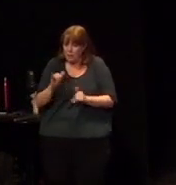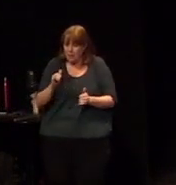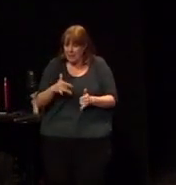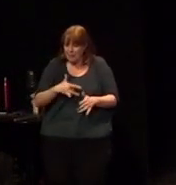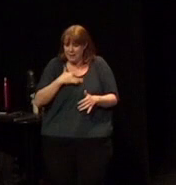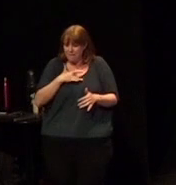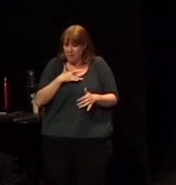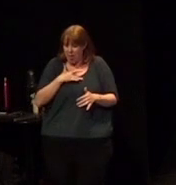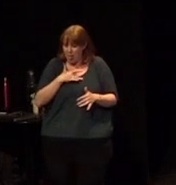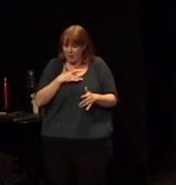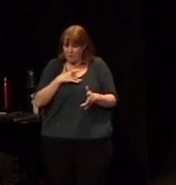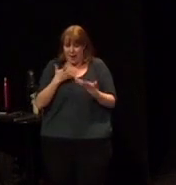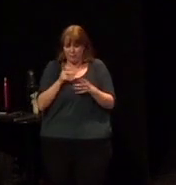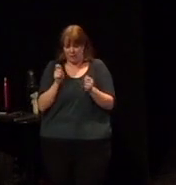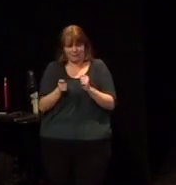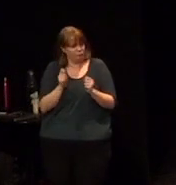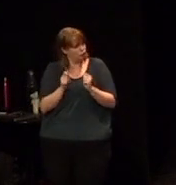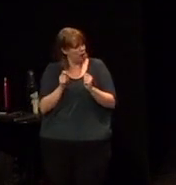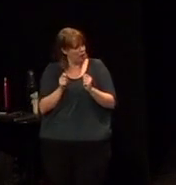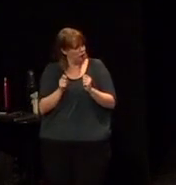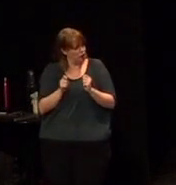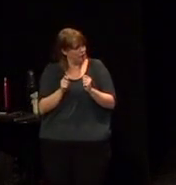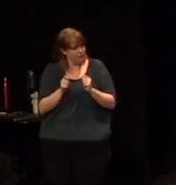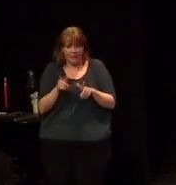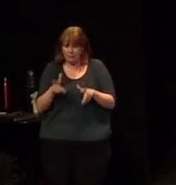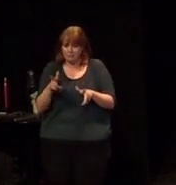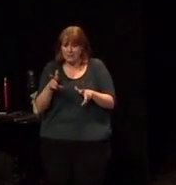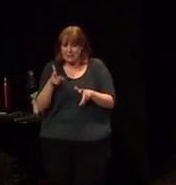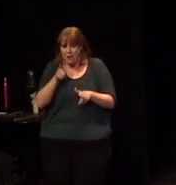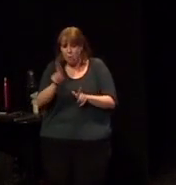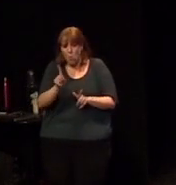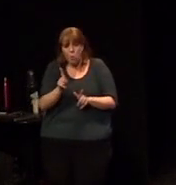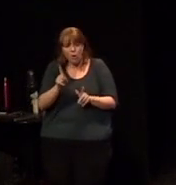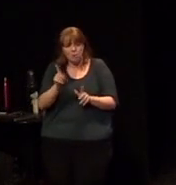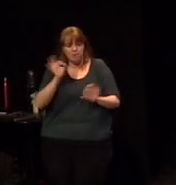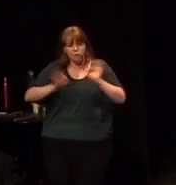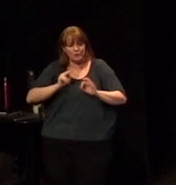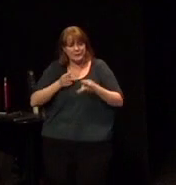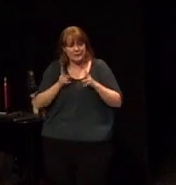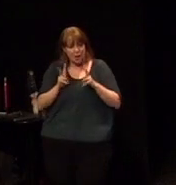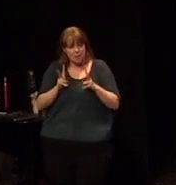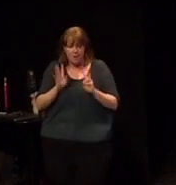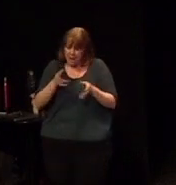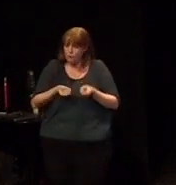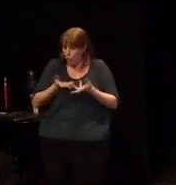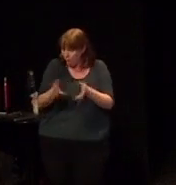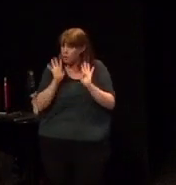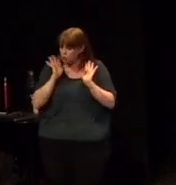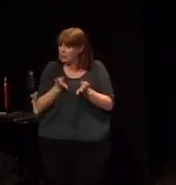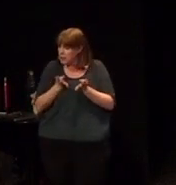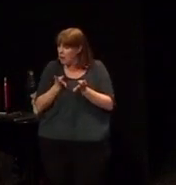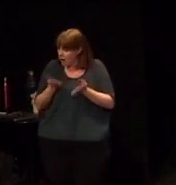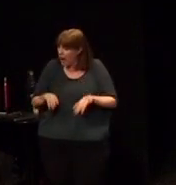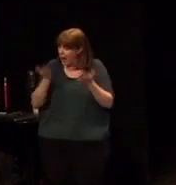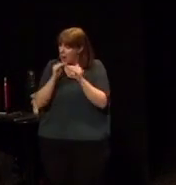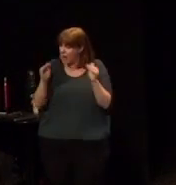about choosing which performances you decide to interpret. But do absolutely offer them Shakespeare at high level, because